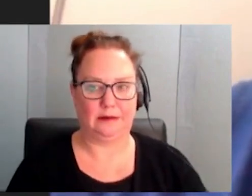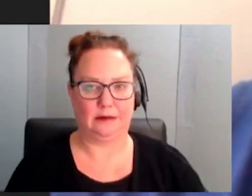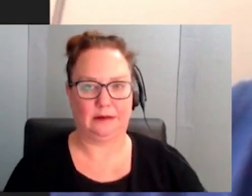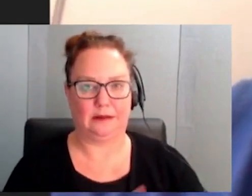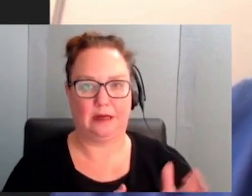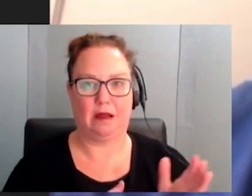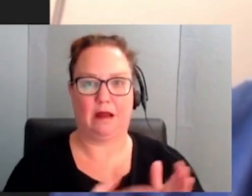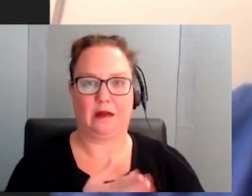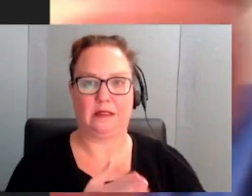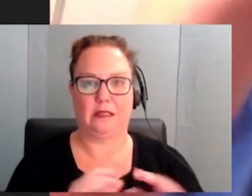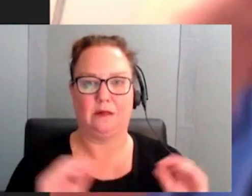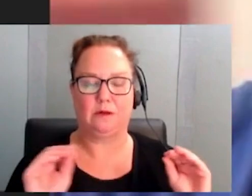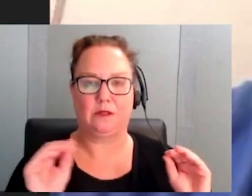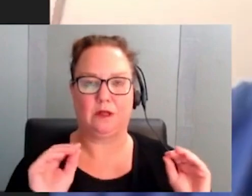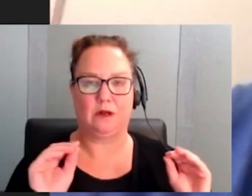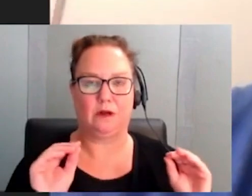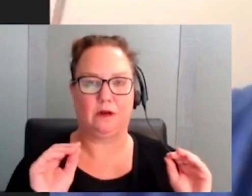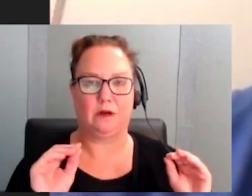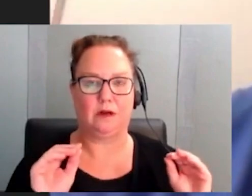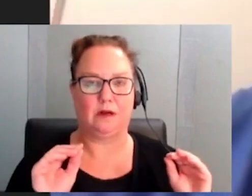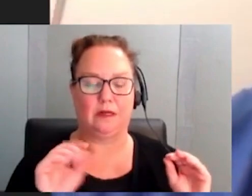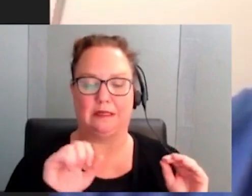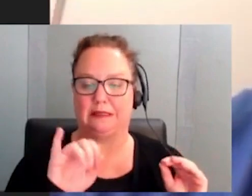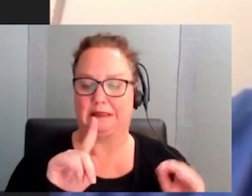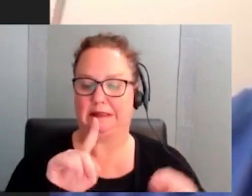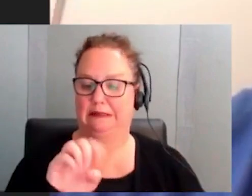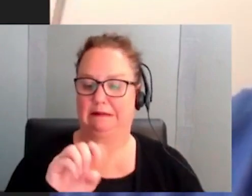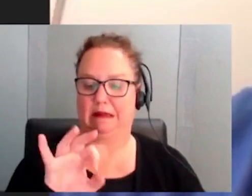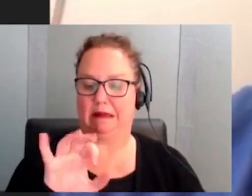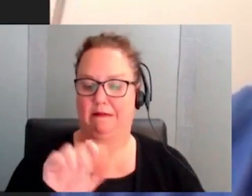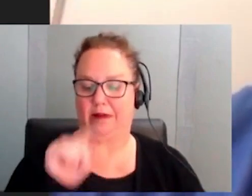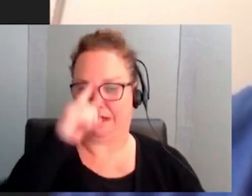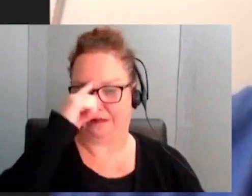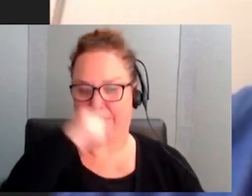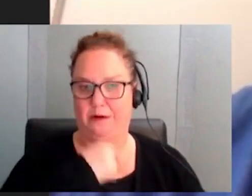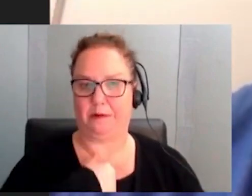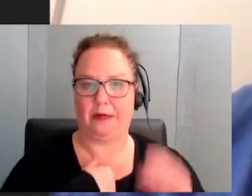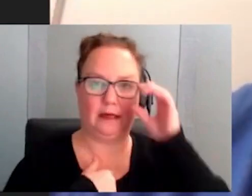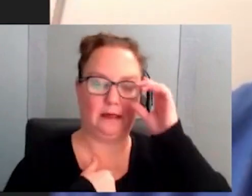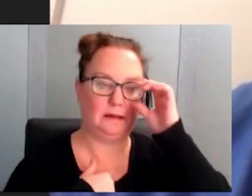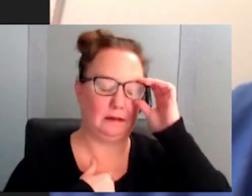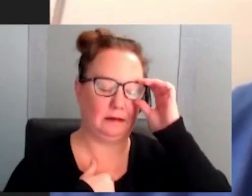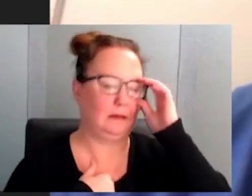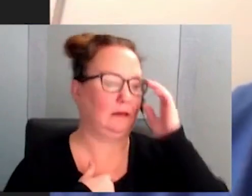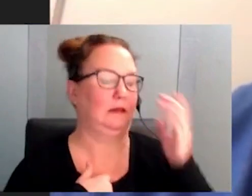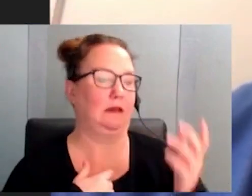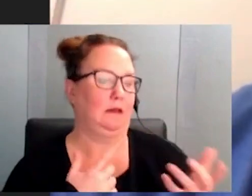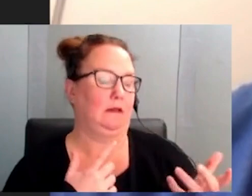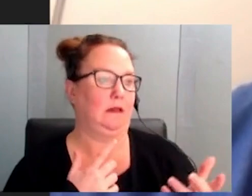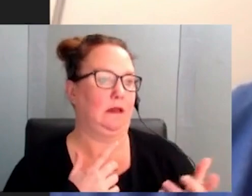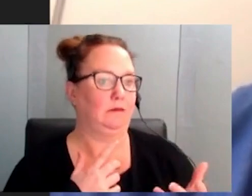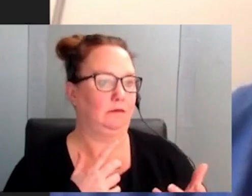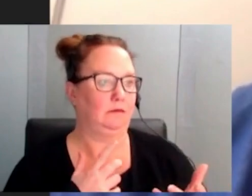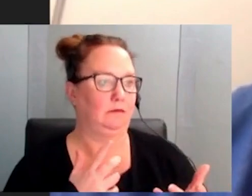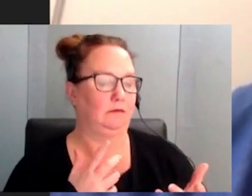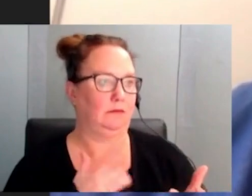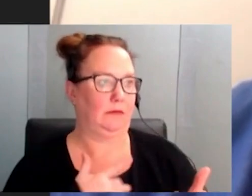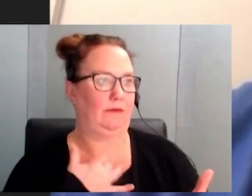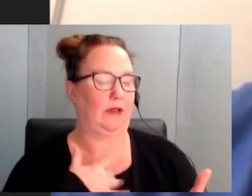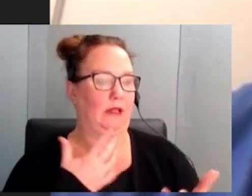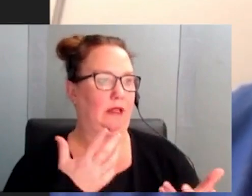Honestly, there was no major side effects for me that would want me, keep me to not want to do it or feeling